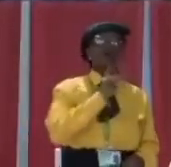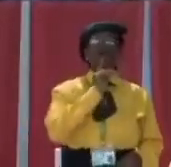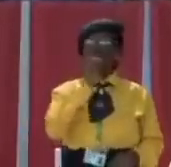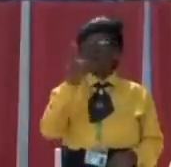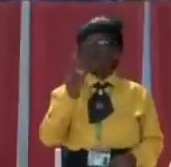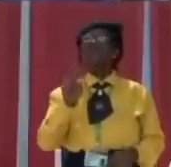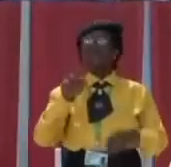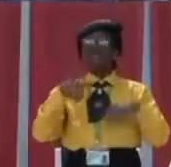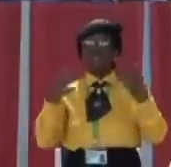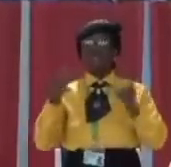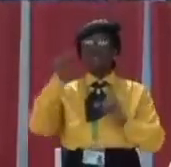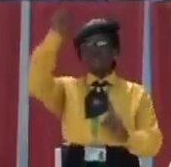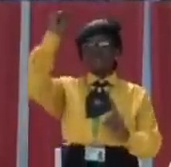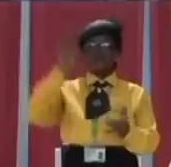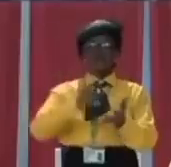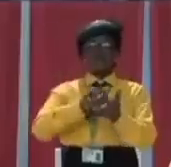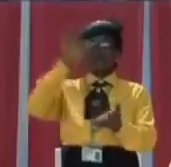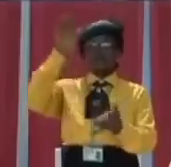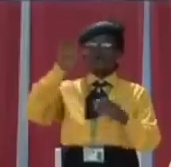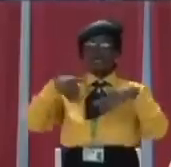Give him glory, give him honor,